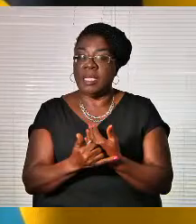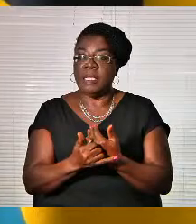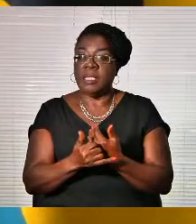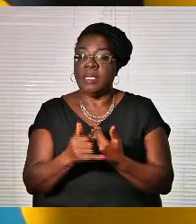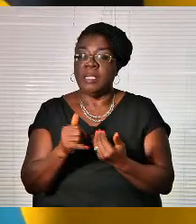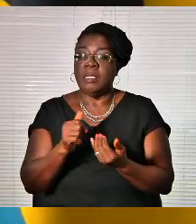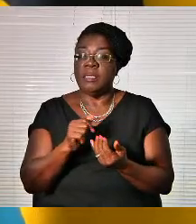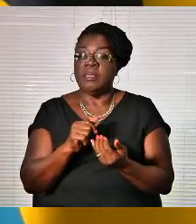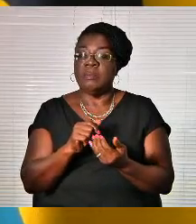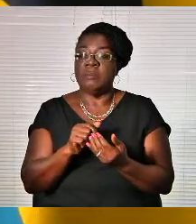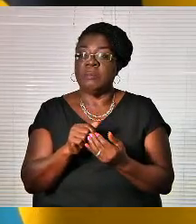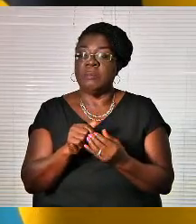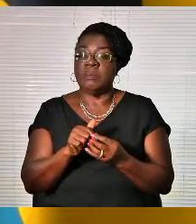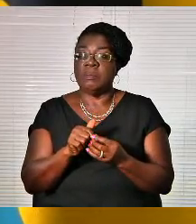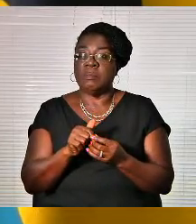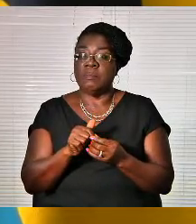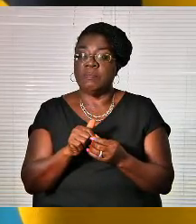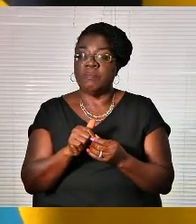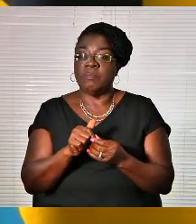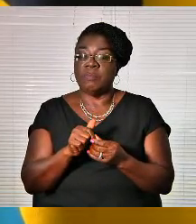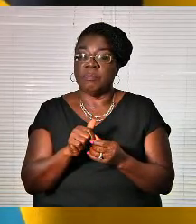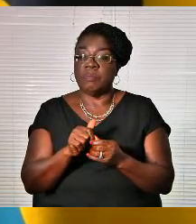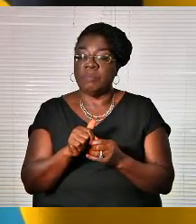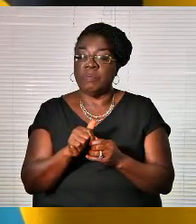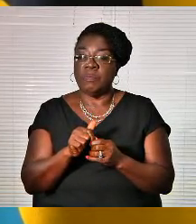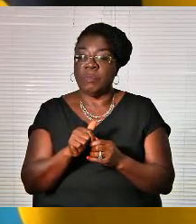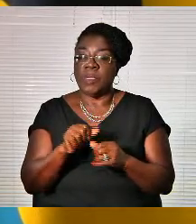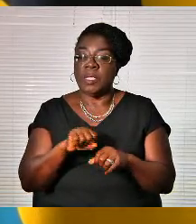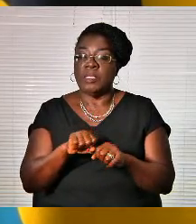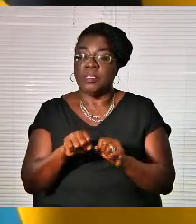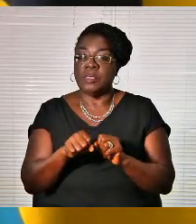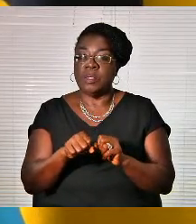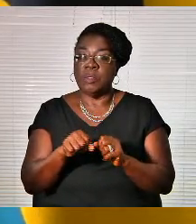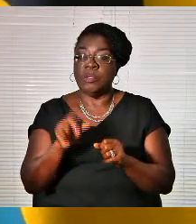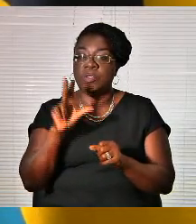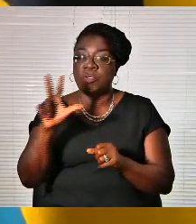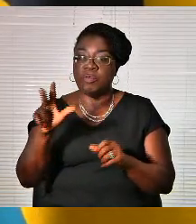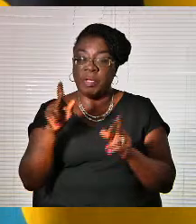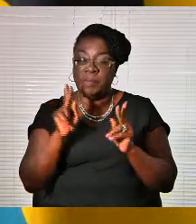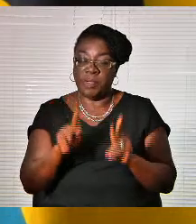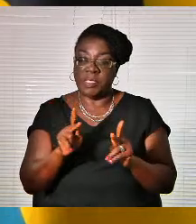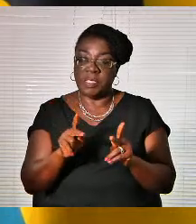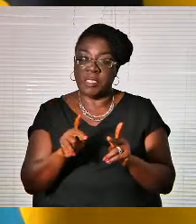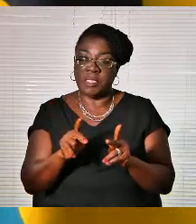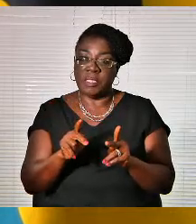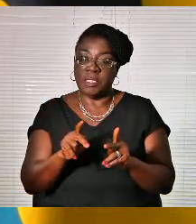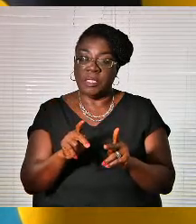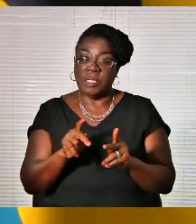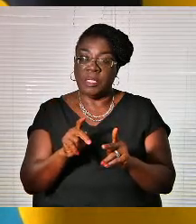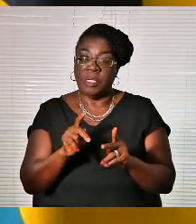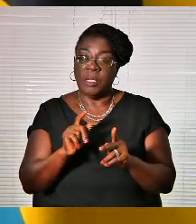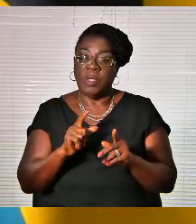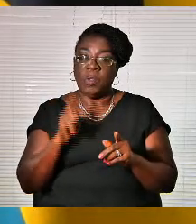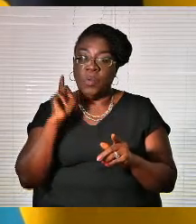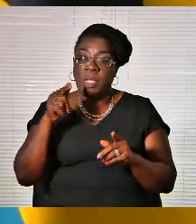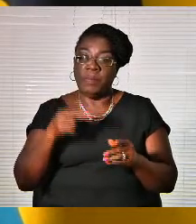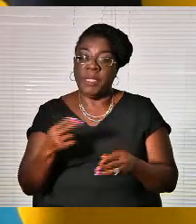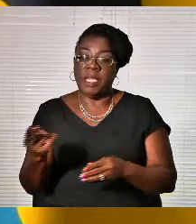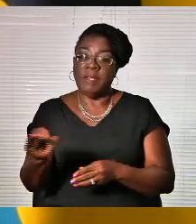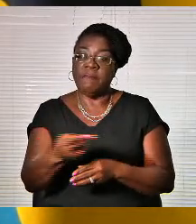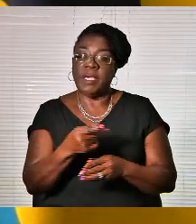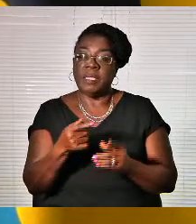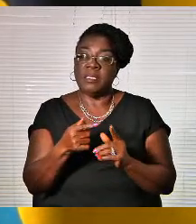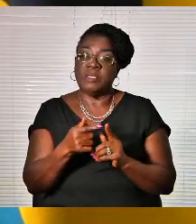are hired when the internship is completed. So those 3 persons will certainly be invited to apply for